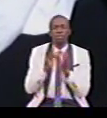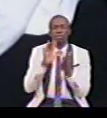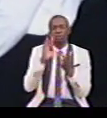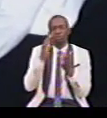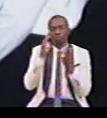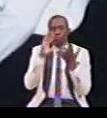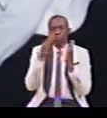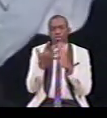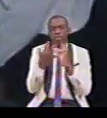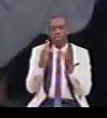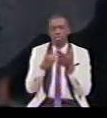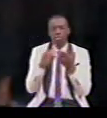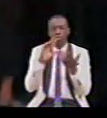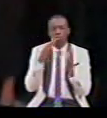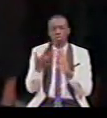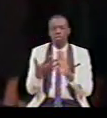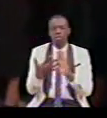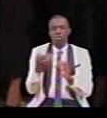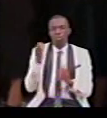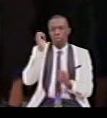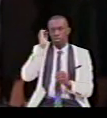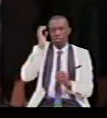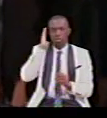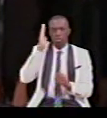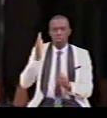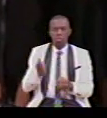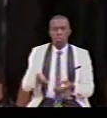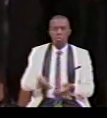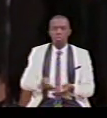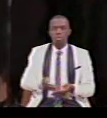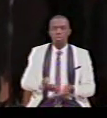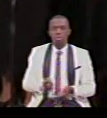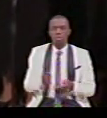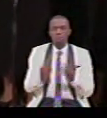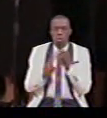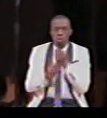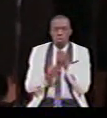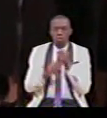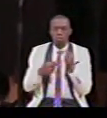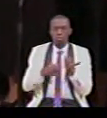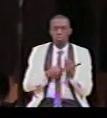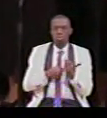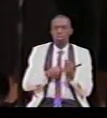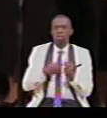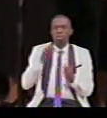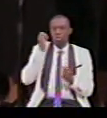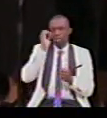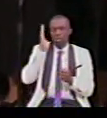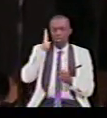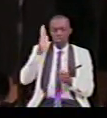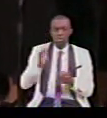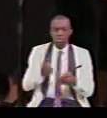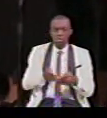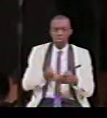we hold me and it will guide me foreign